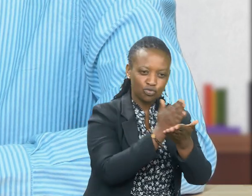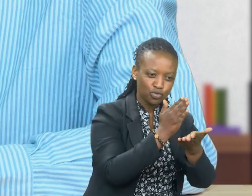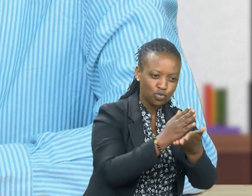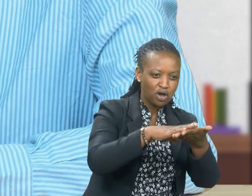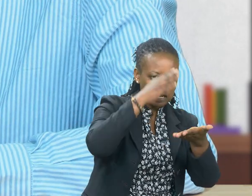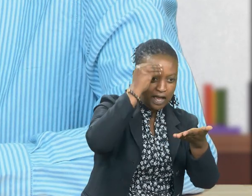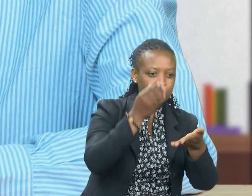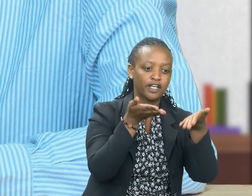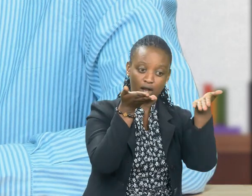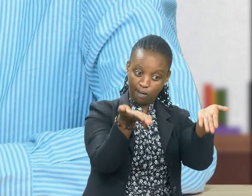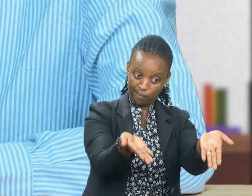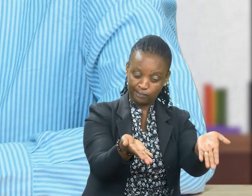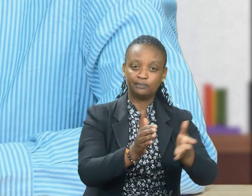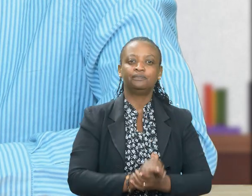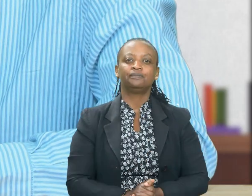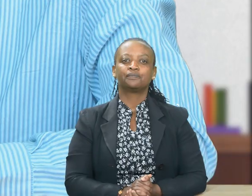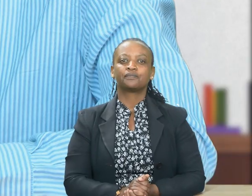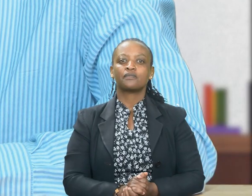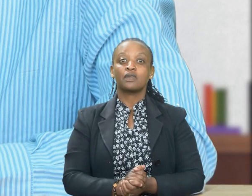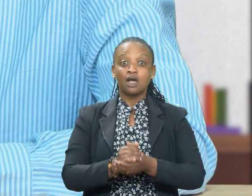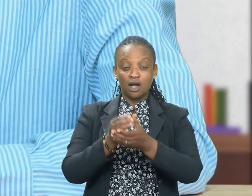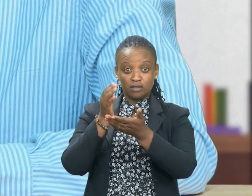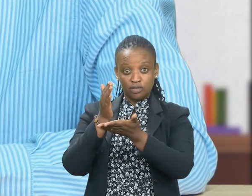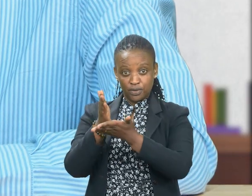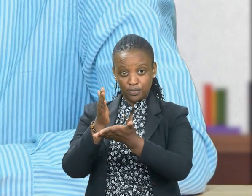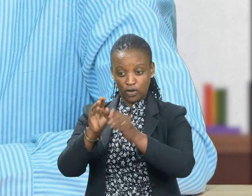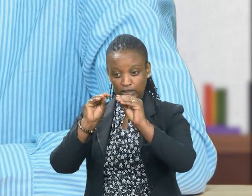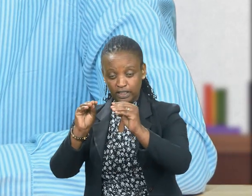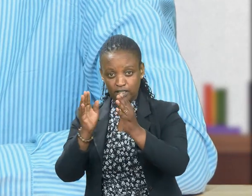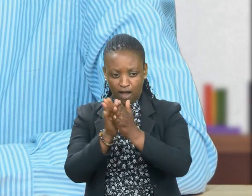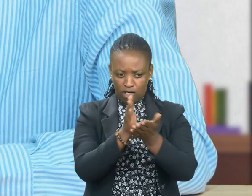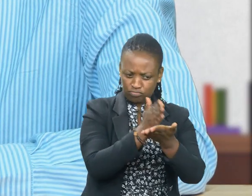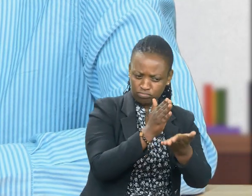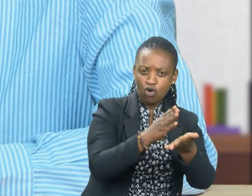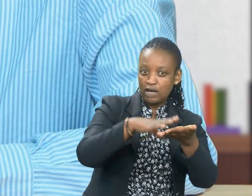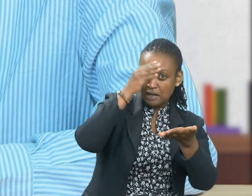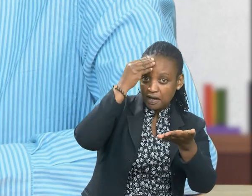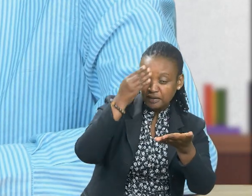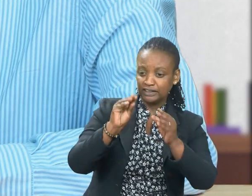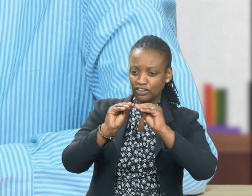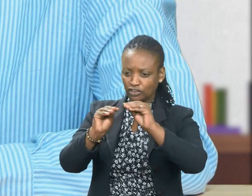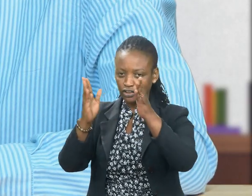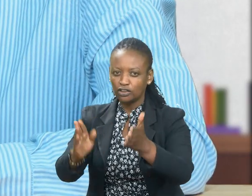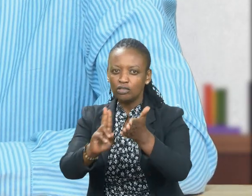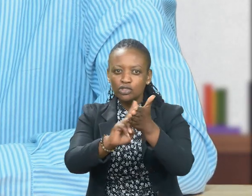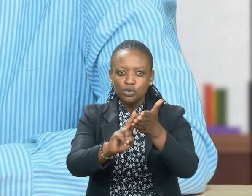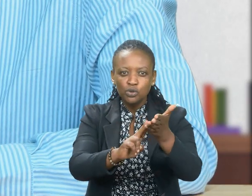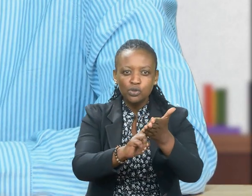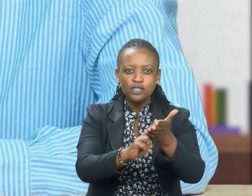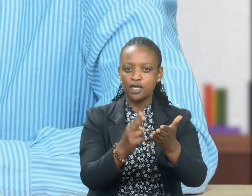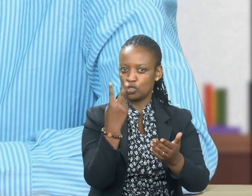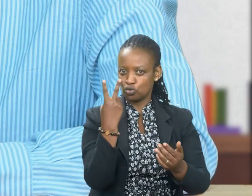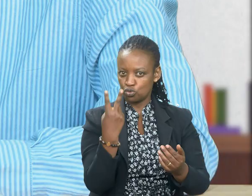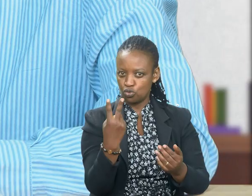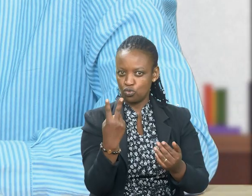real learning is taking place. In the real teaching and real learning, a teacher